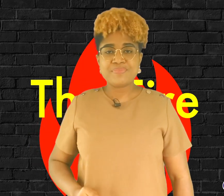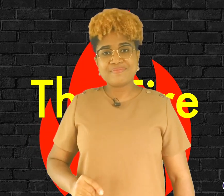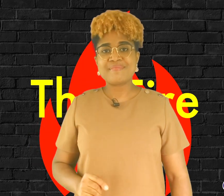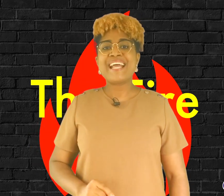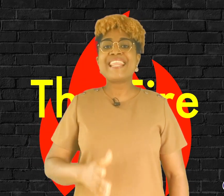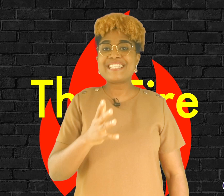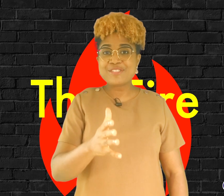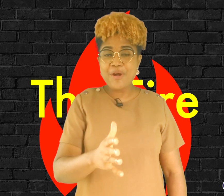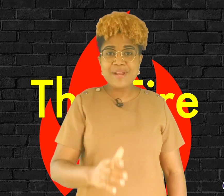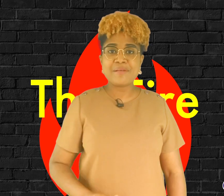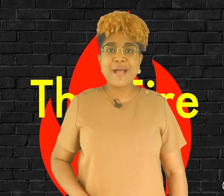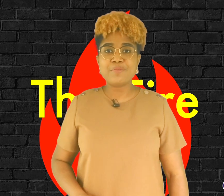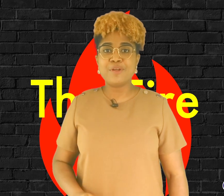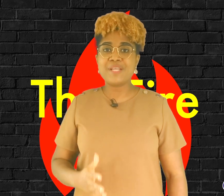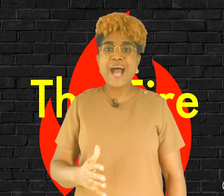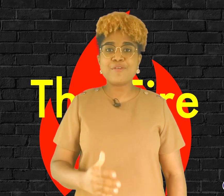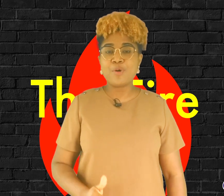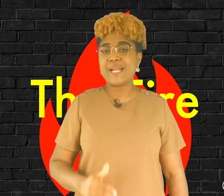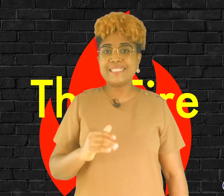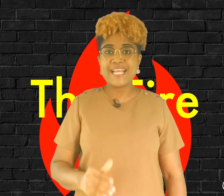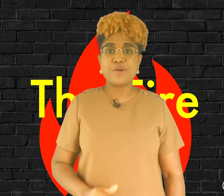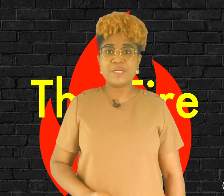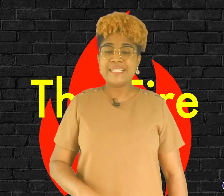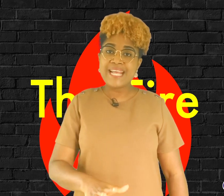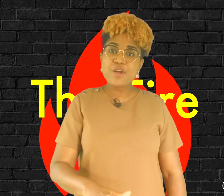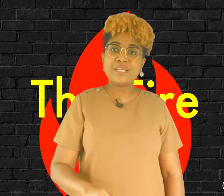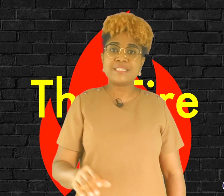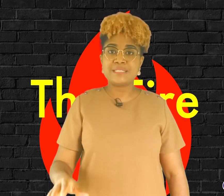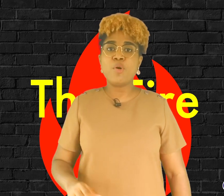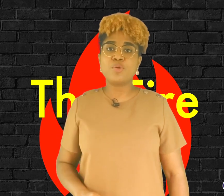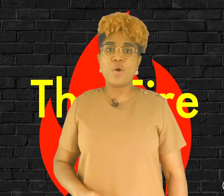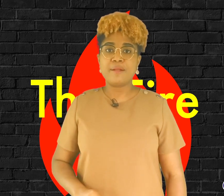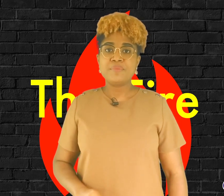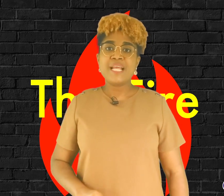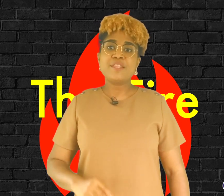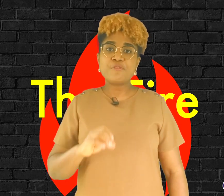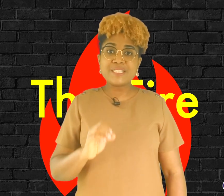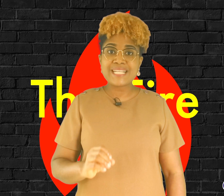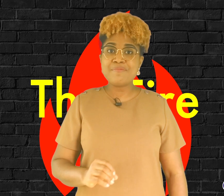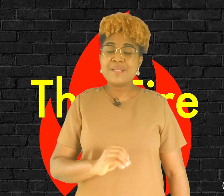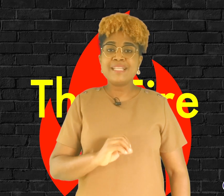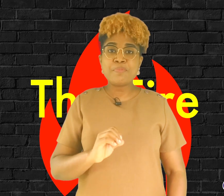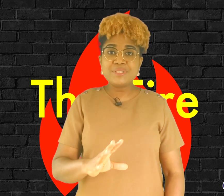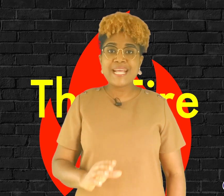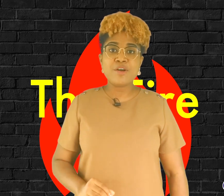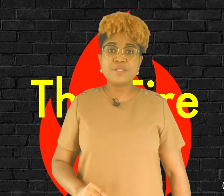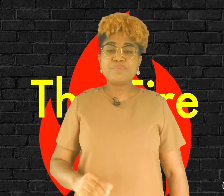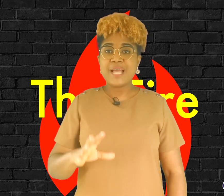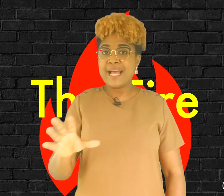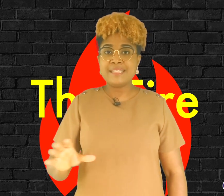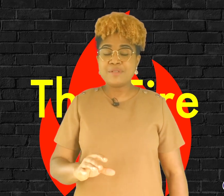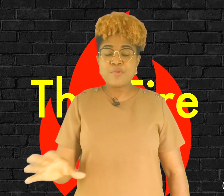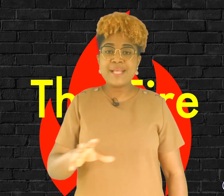God." There's a story in the Bible of the Ark of God and Dagon. Dagon is a small god. The first time they put